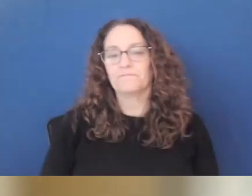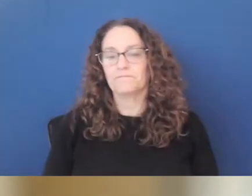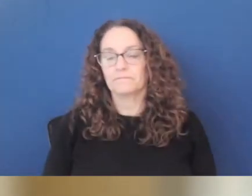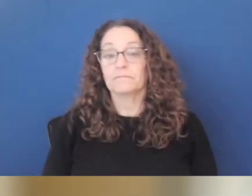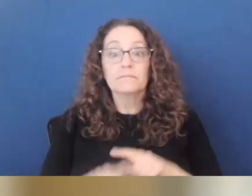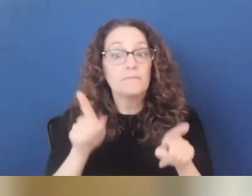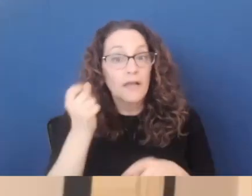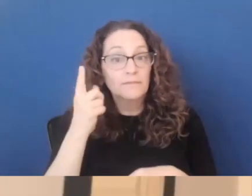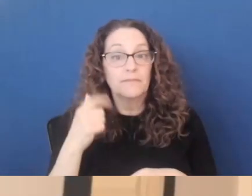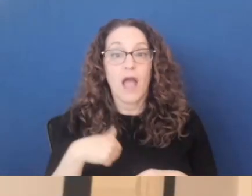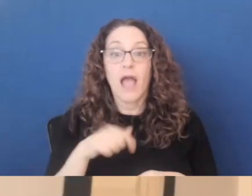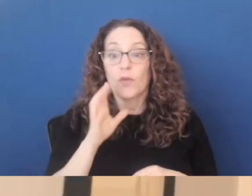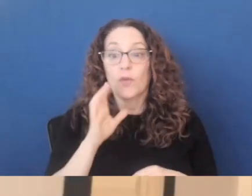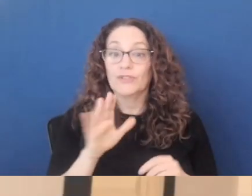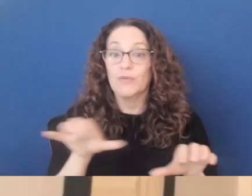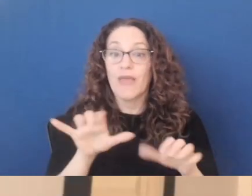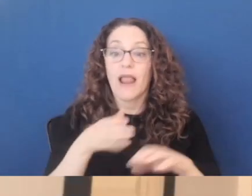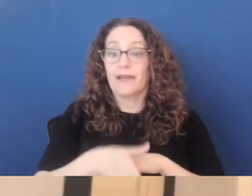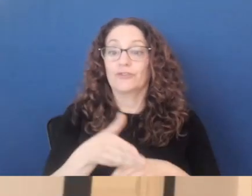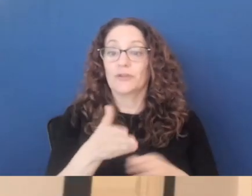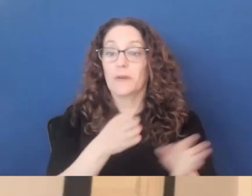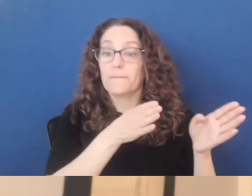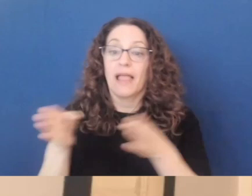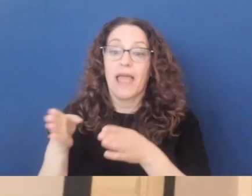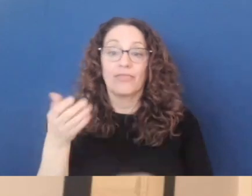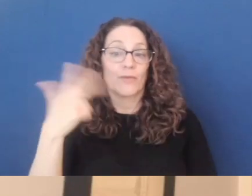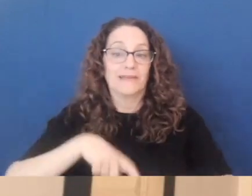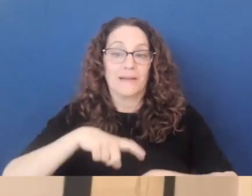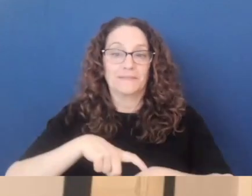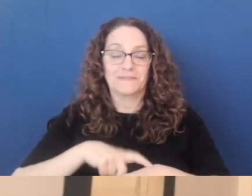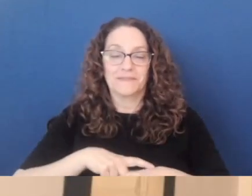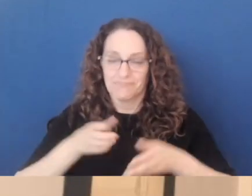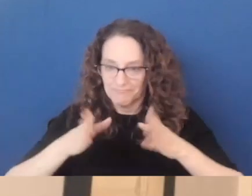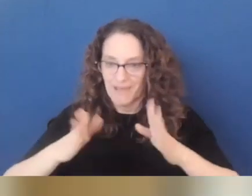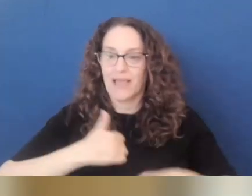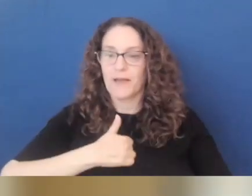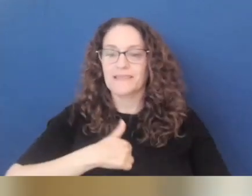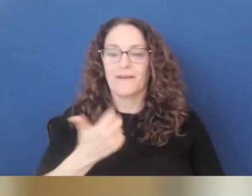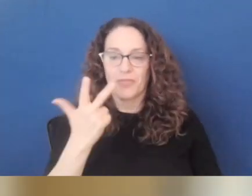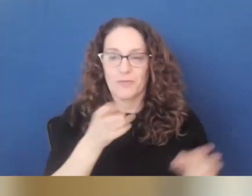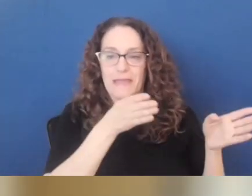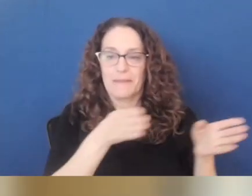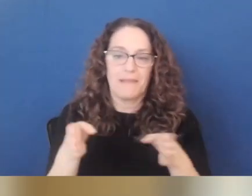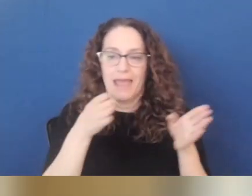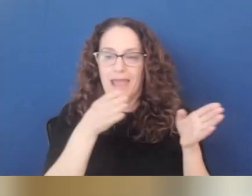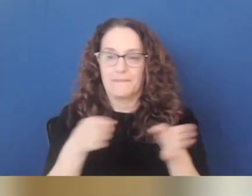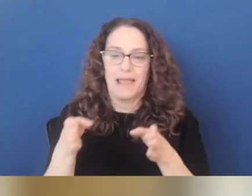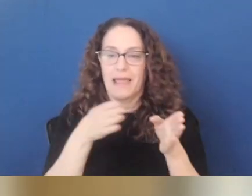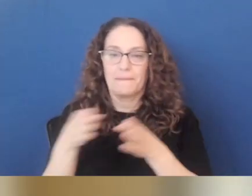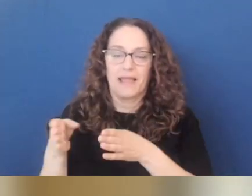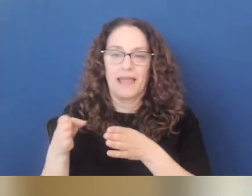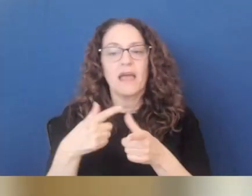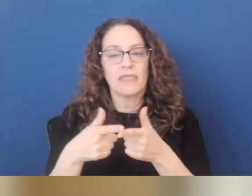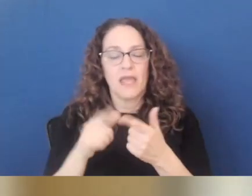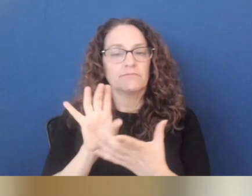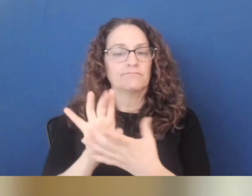three times. I give myself three plans, but I don't keep planning and